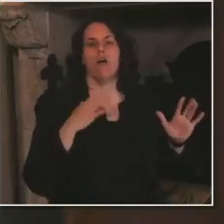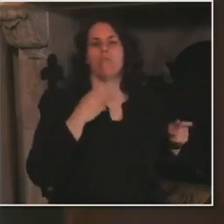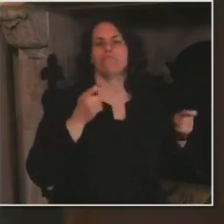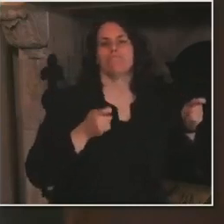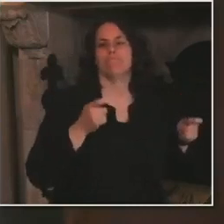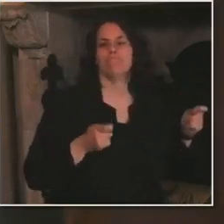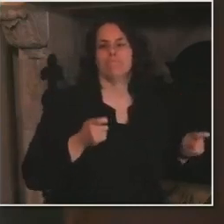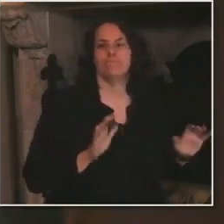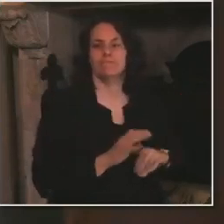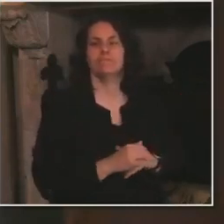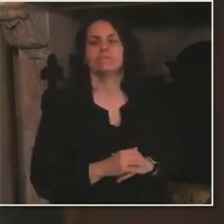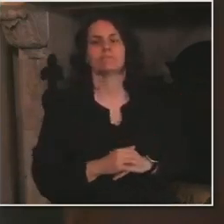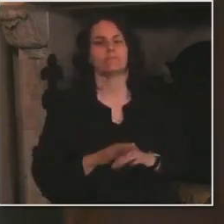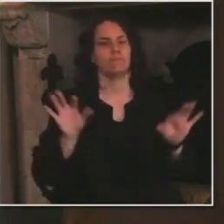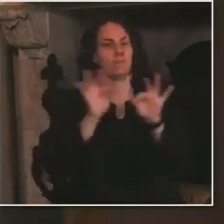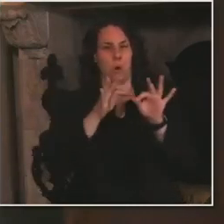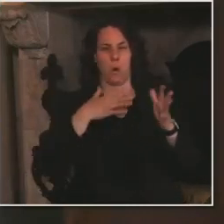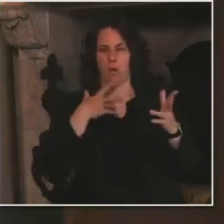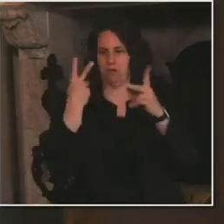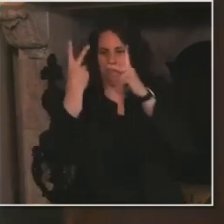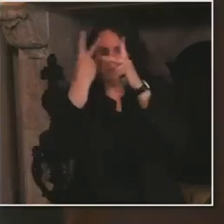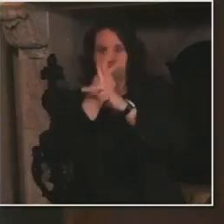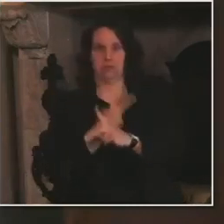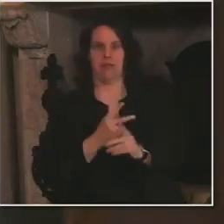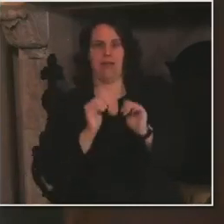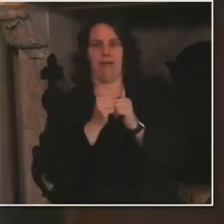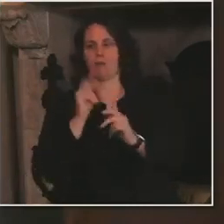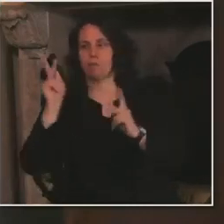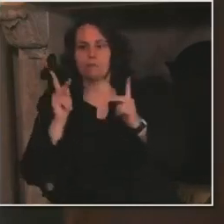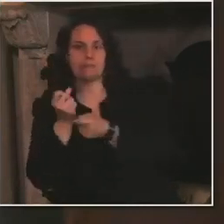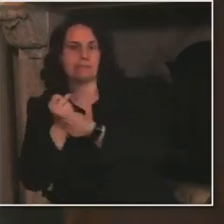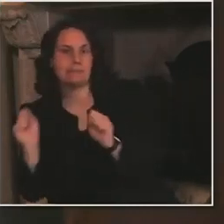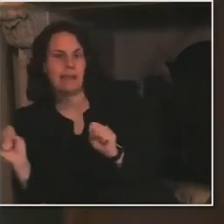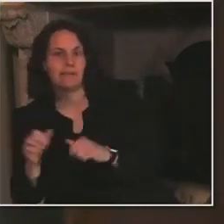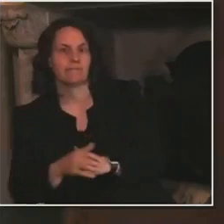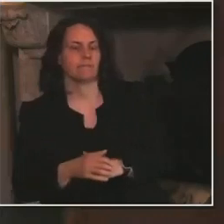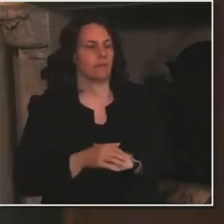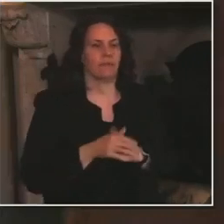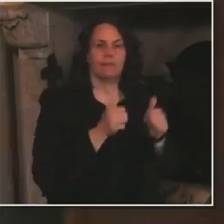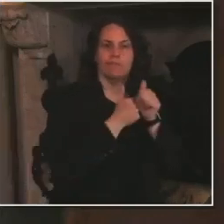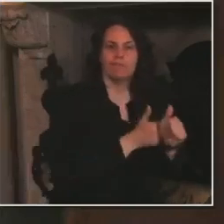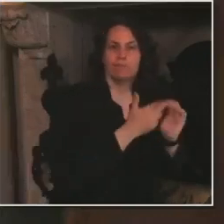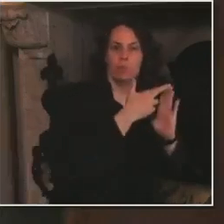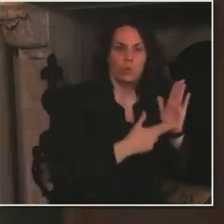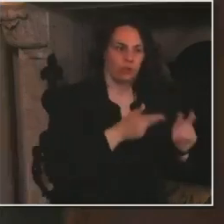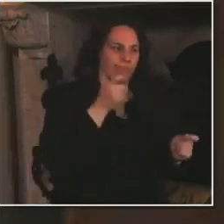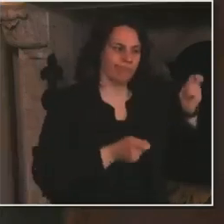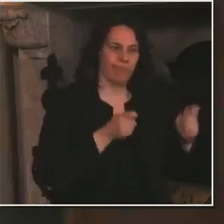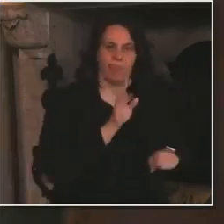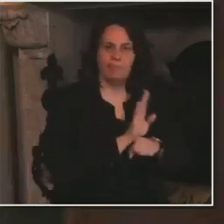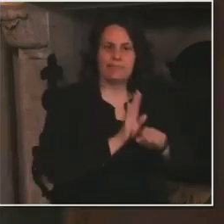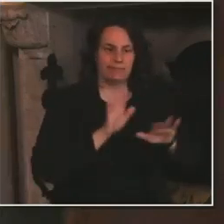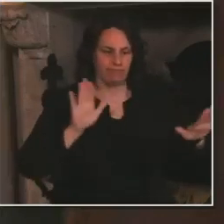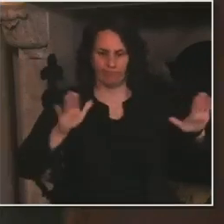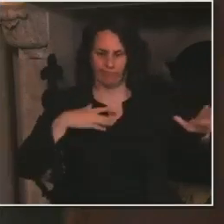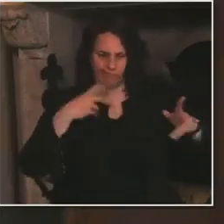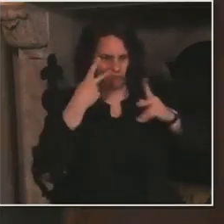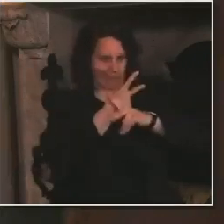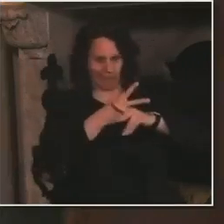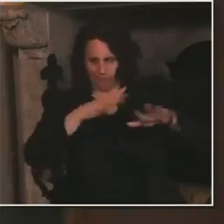to stop the spread while we continue to put in place these containment measures of widespread testing and contact